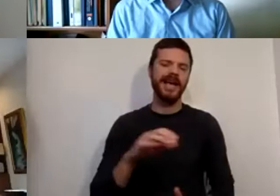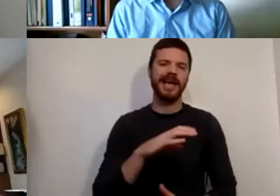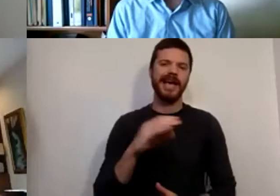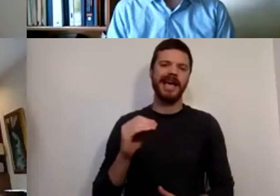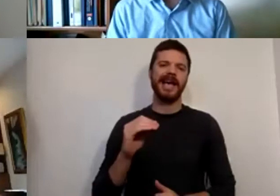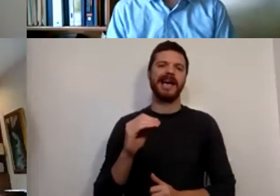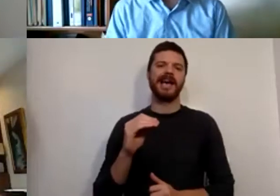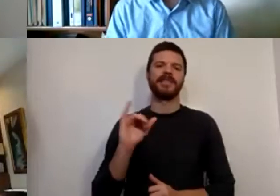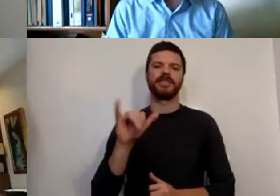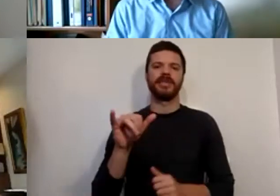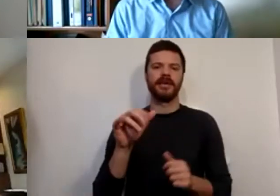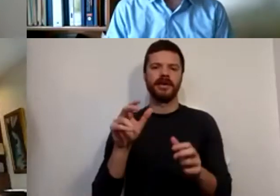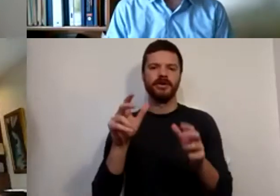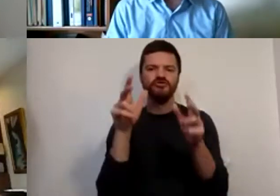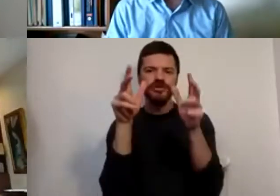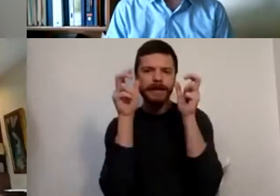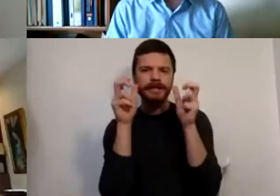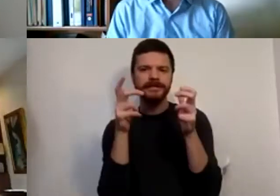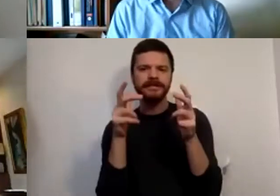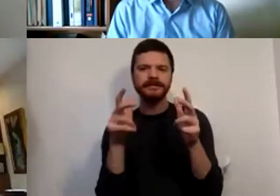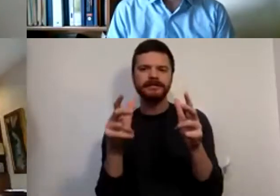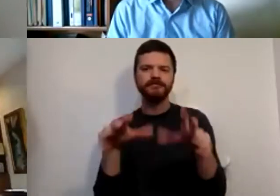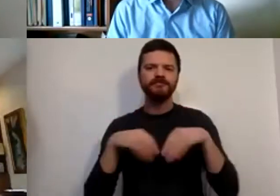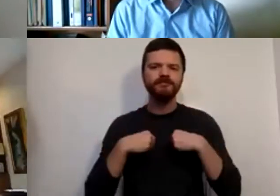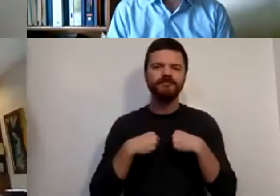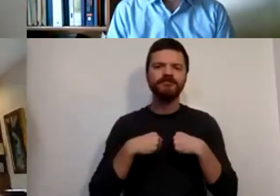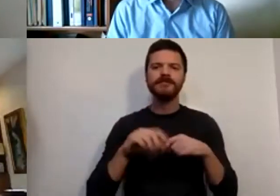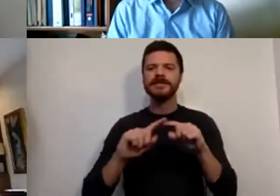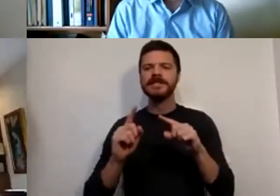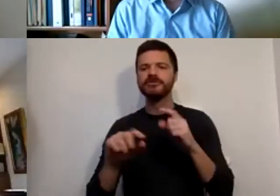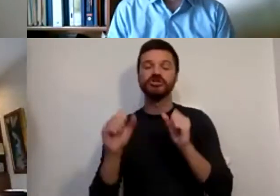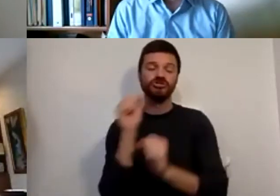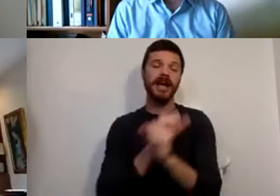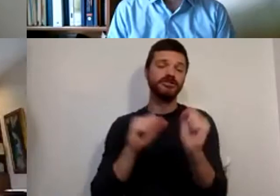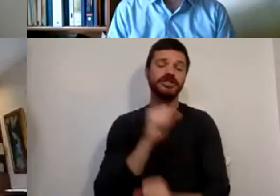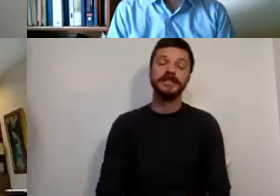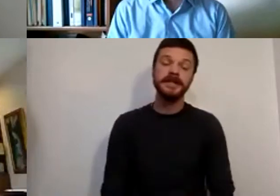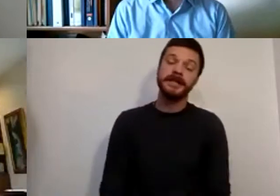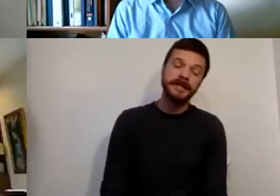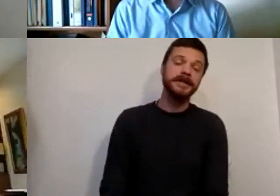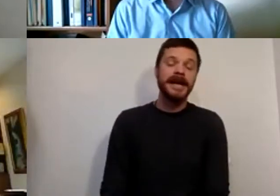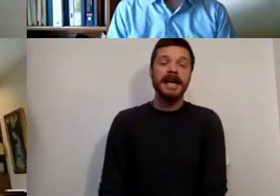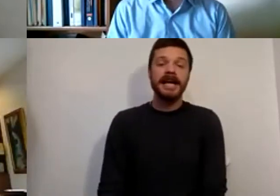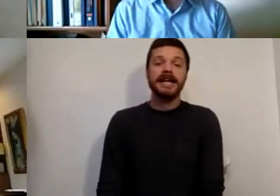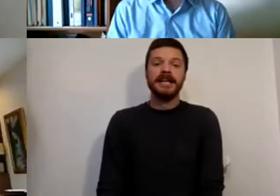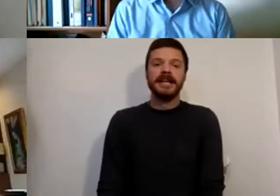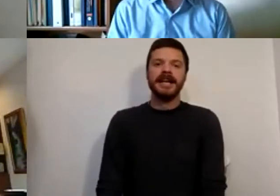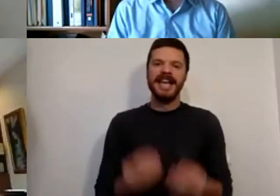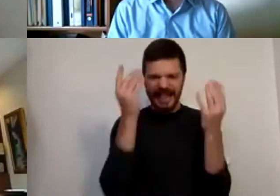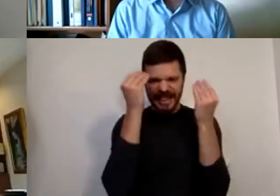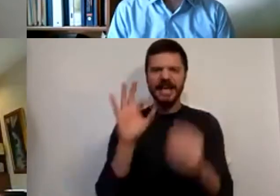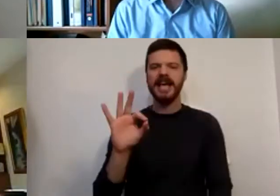the receptiveness or receipt of those types of strategies. So probably thinking about fidelity